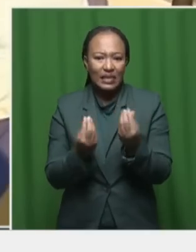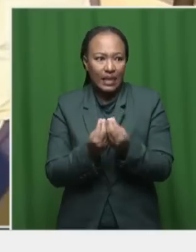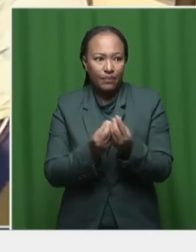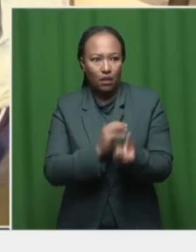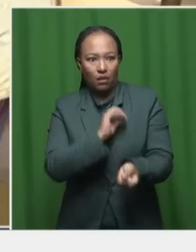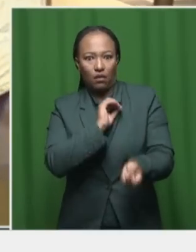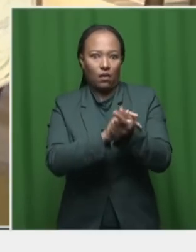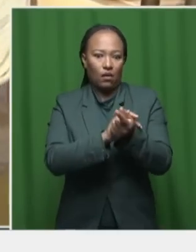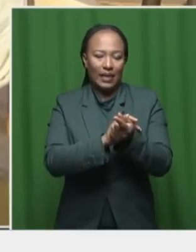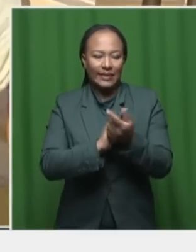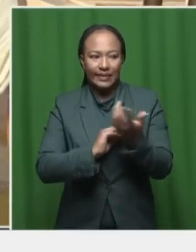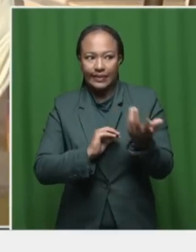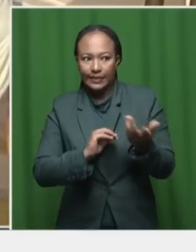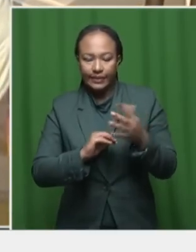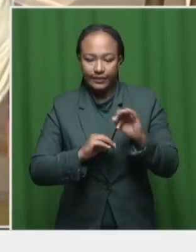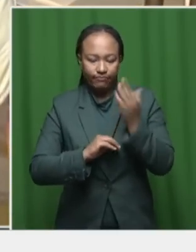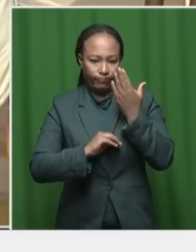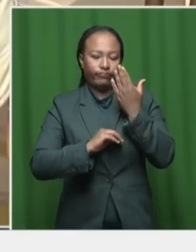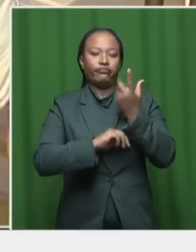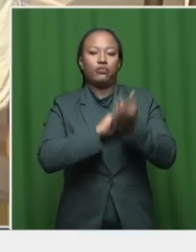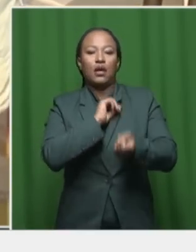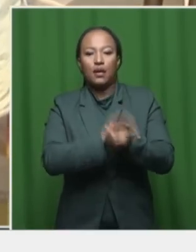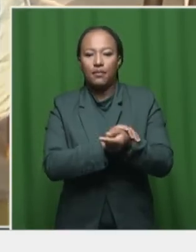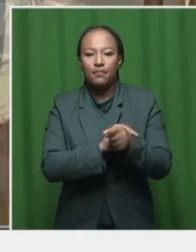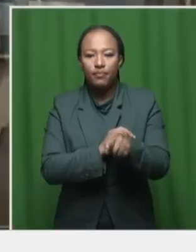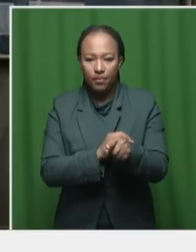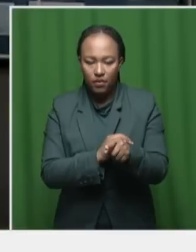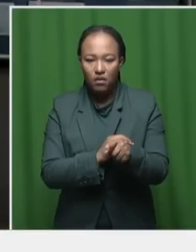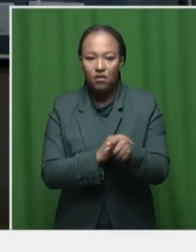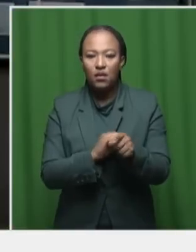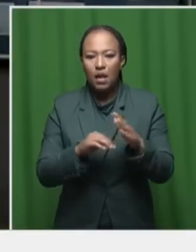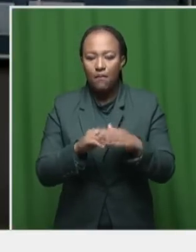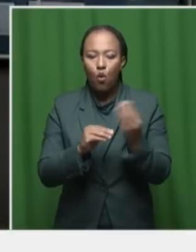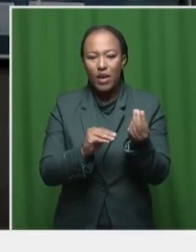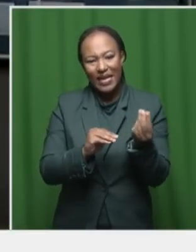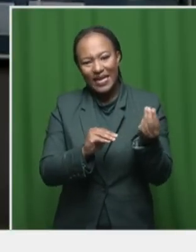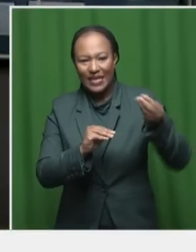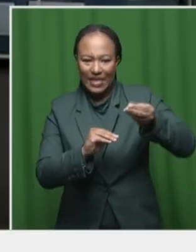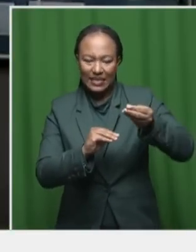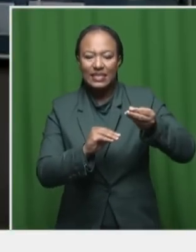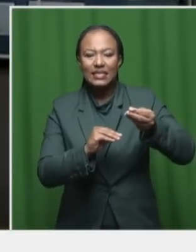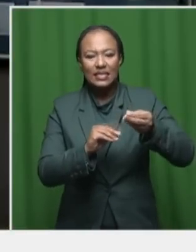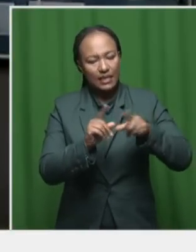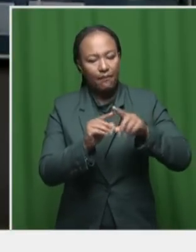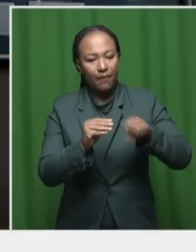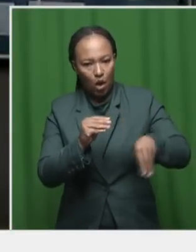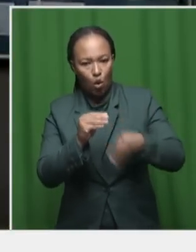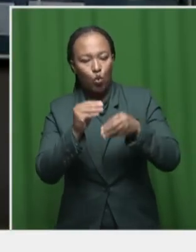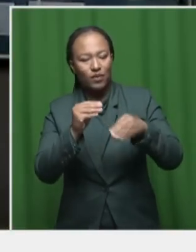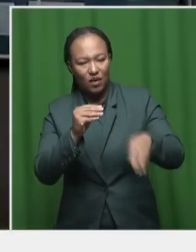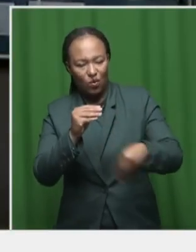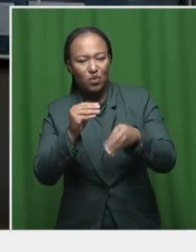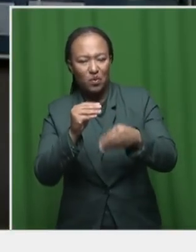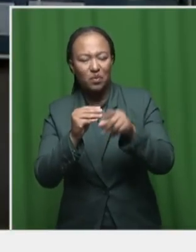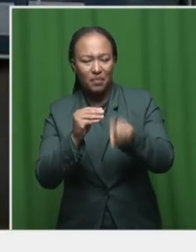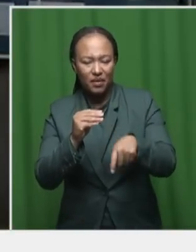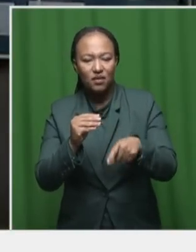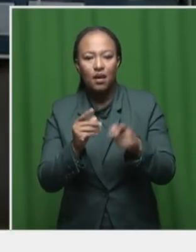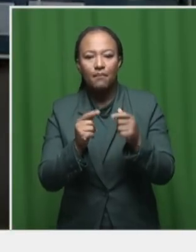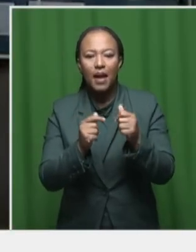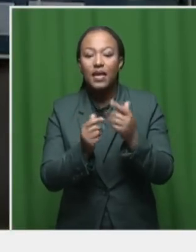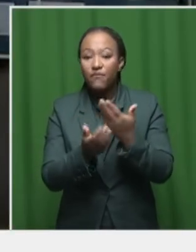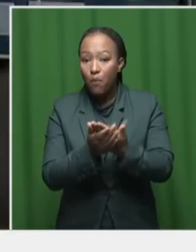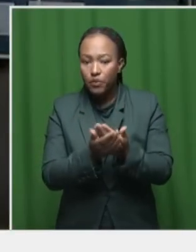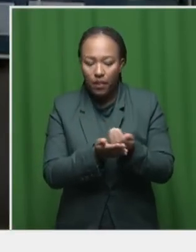expenses. Include the possibility of a further increase in interest rates, as an example, those sort of stuff. And also put some money away,